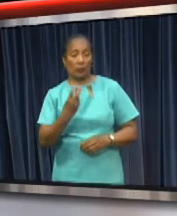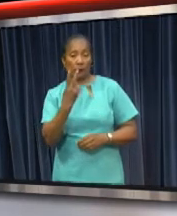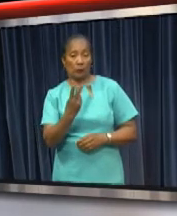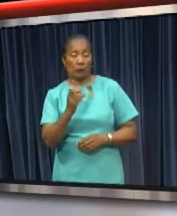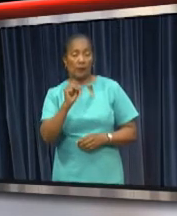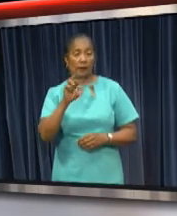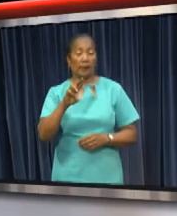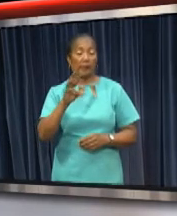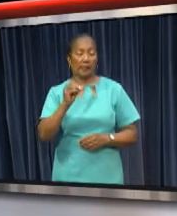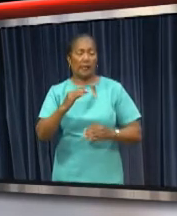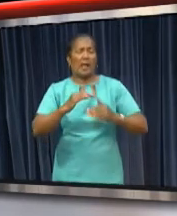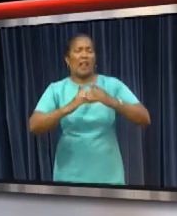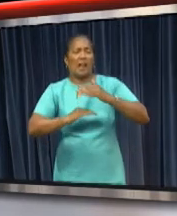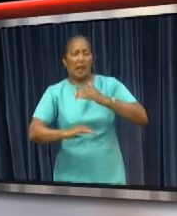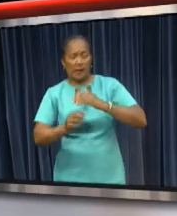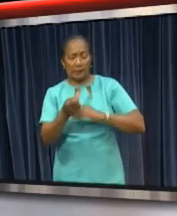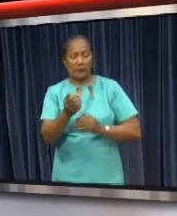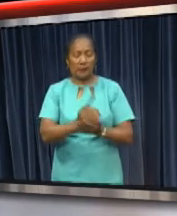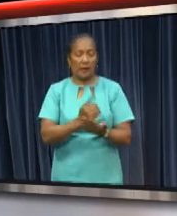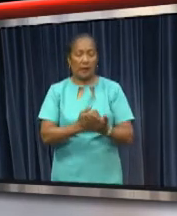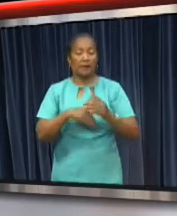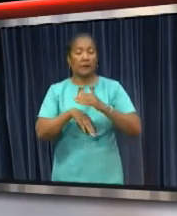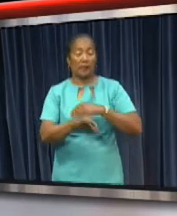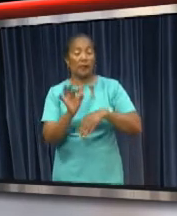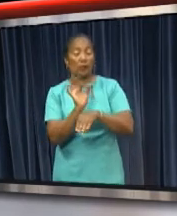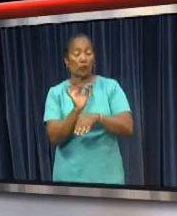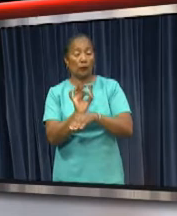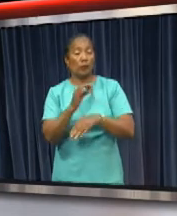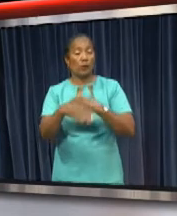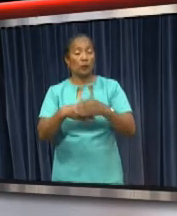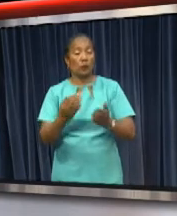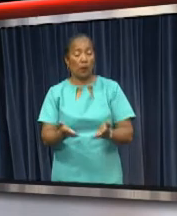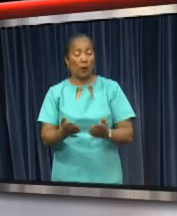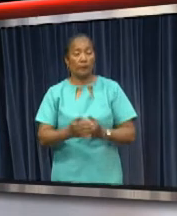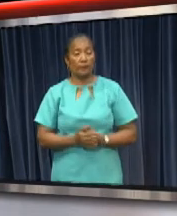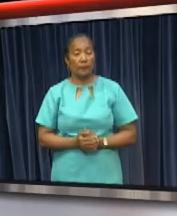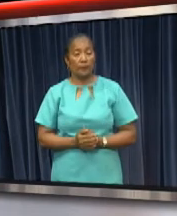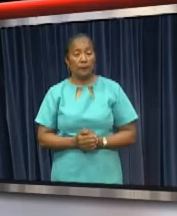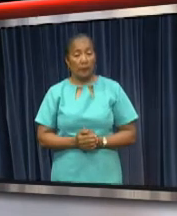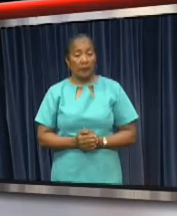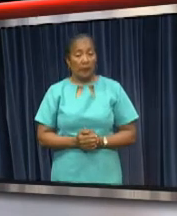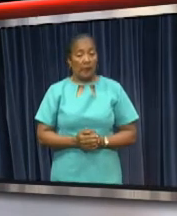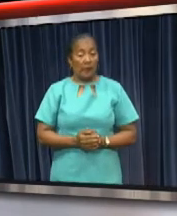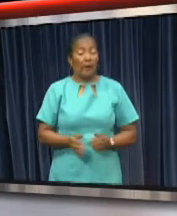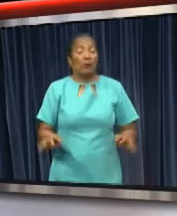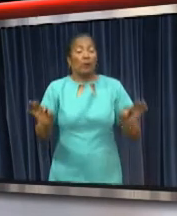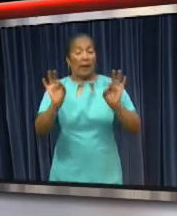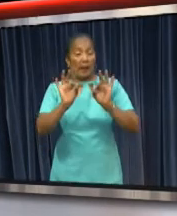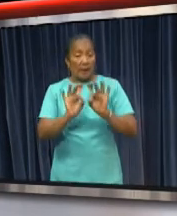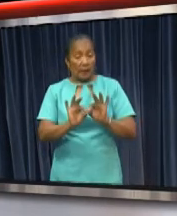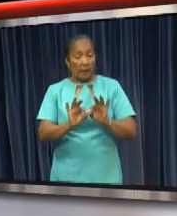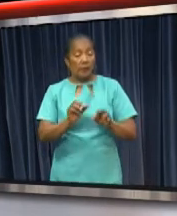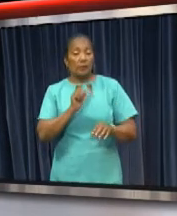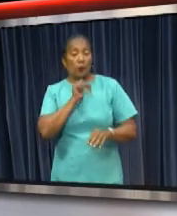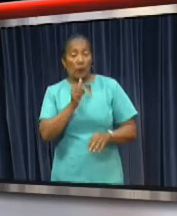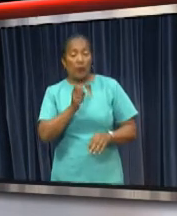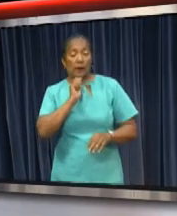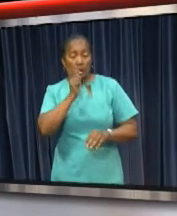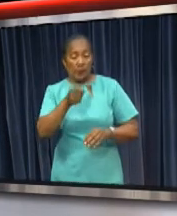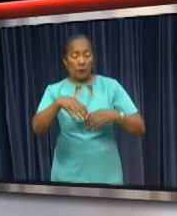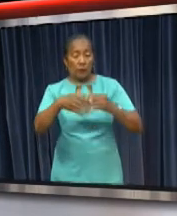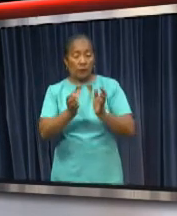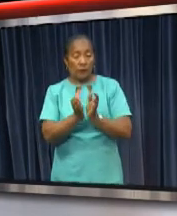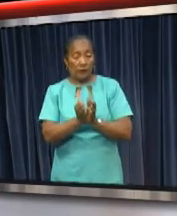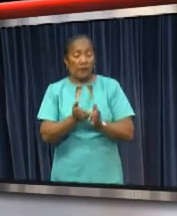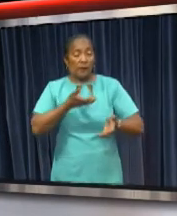2,402 will be the lowest salary within the teaching sector. The most important thing that emerged from the